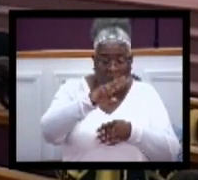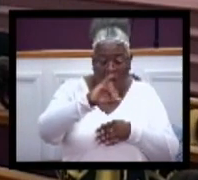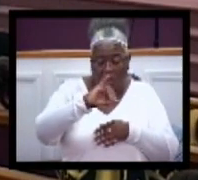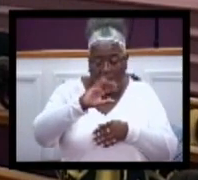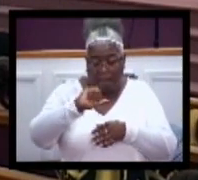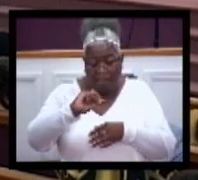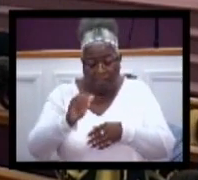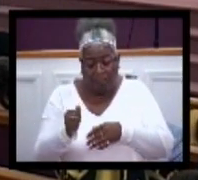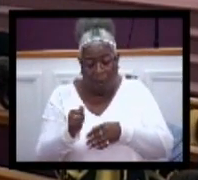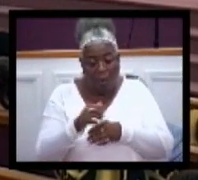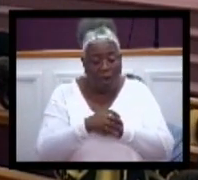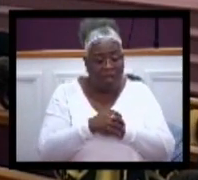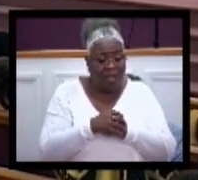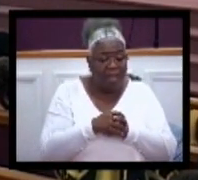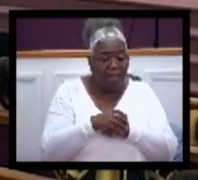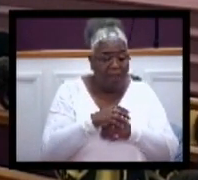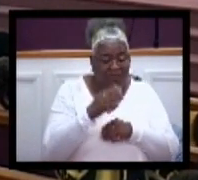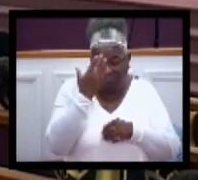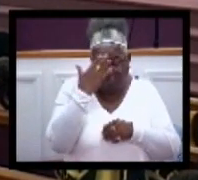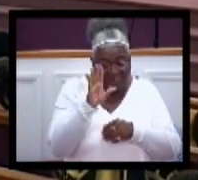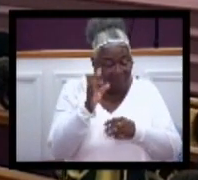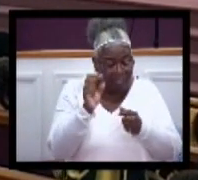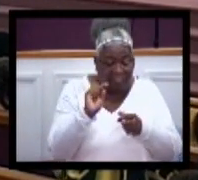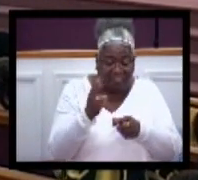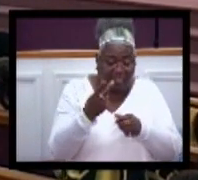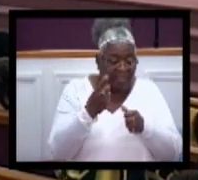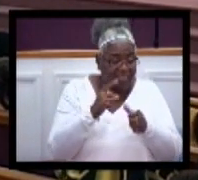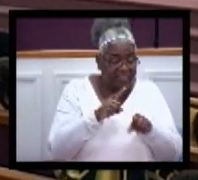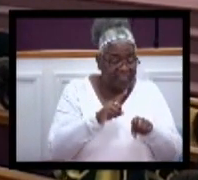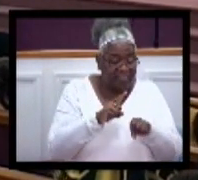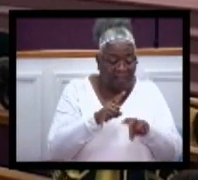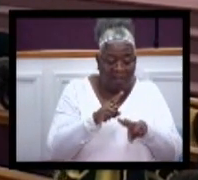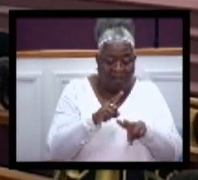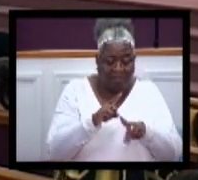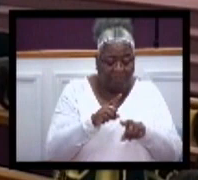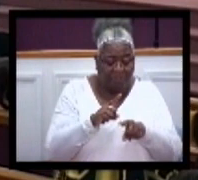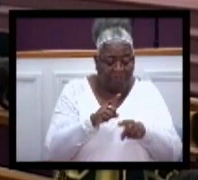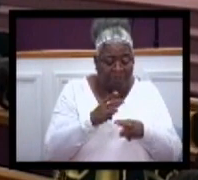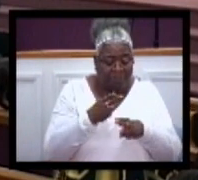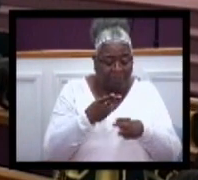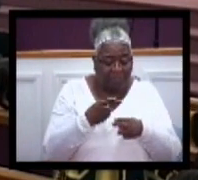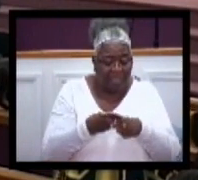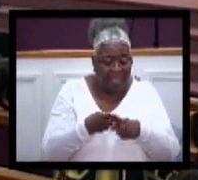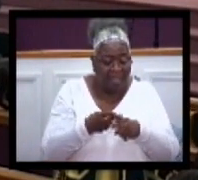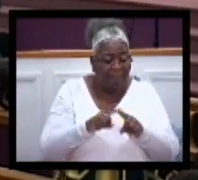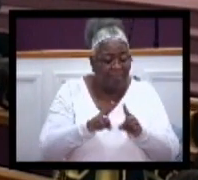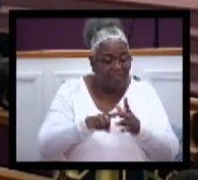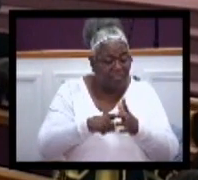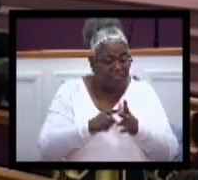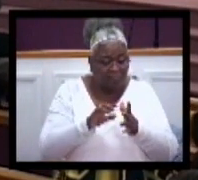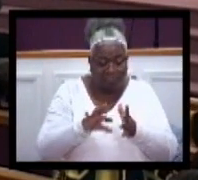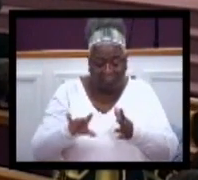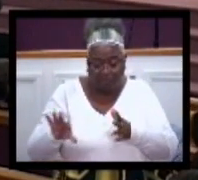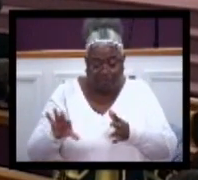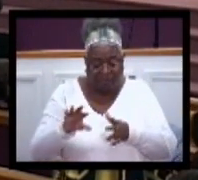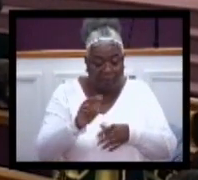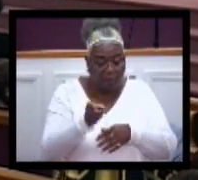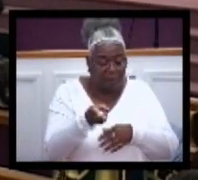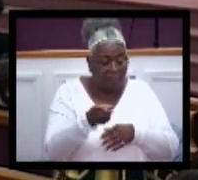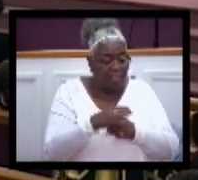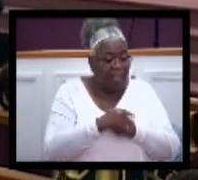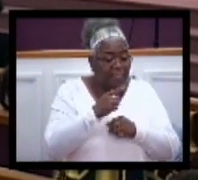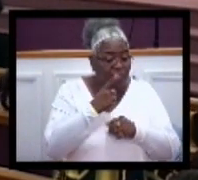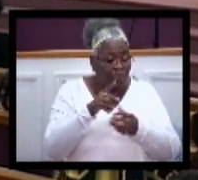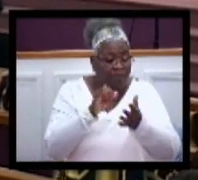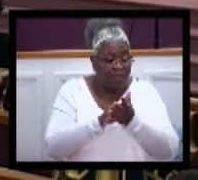Zipporah, and I can't get that second name, but it starts with an H. He told them, women, he says, when them Jewish